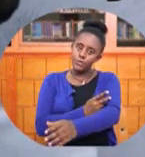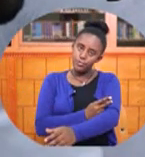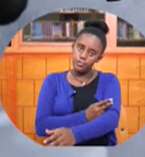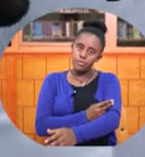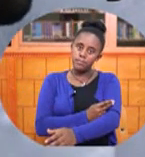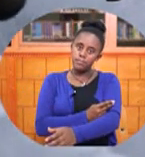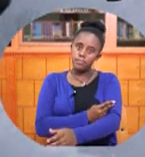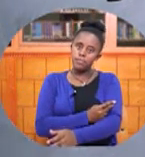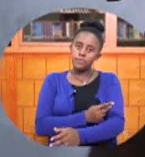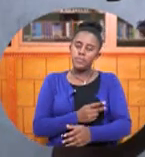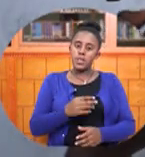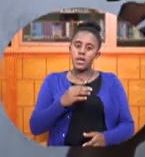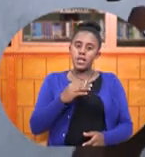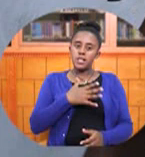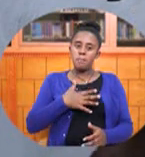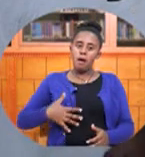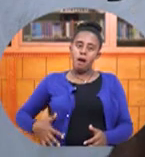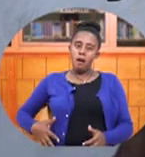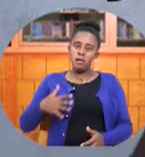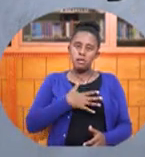sheep, zebra,